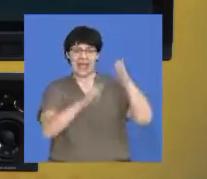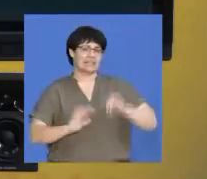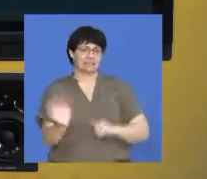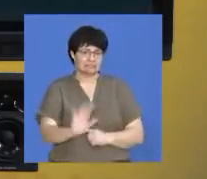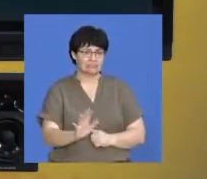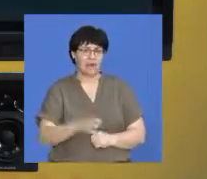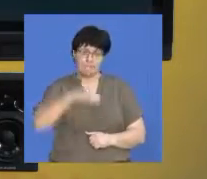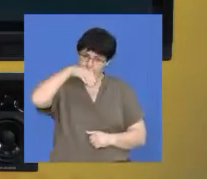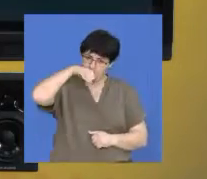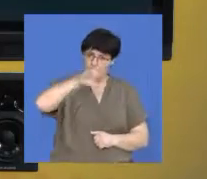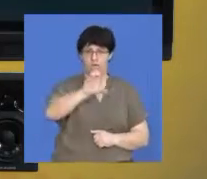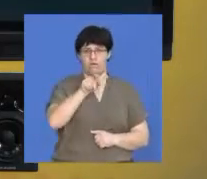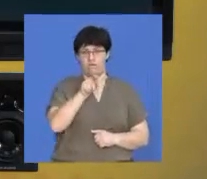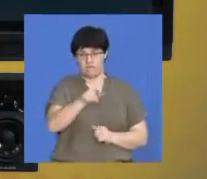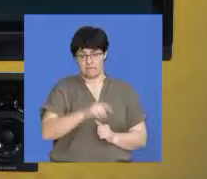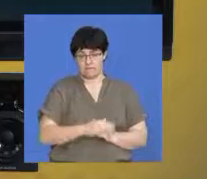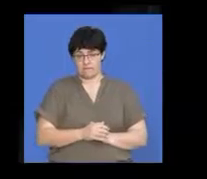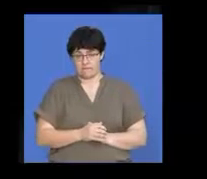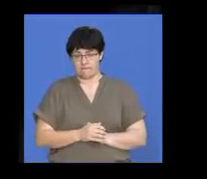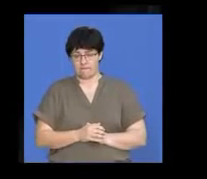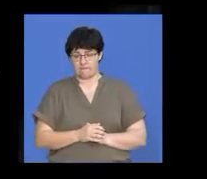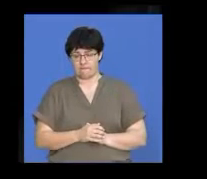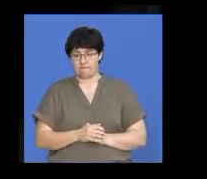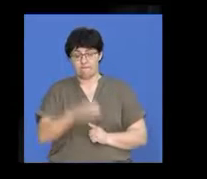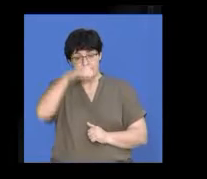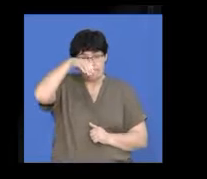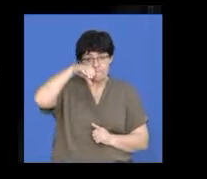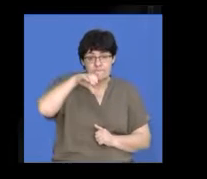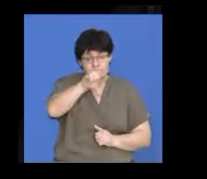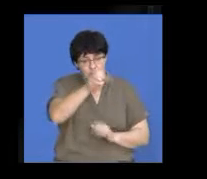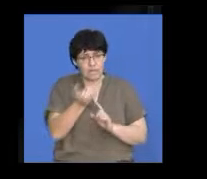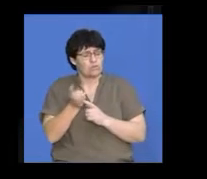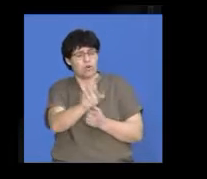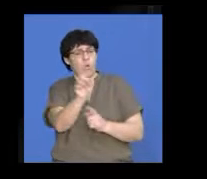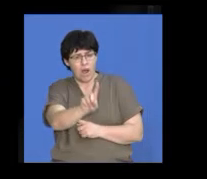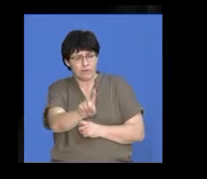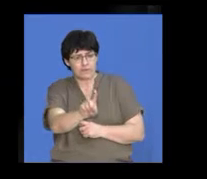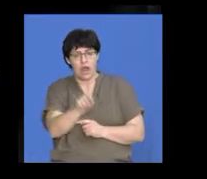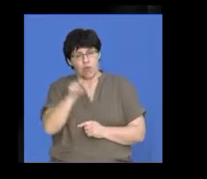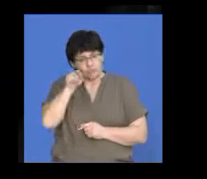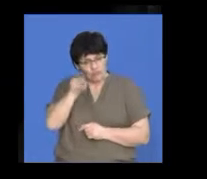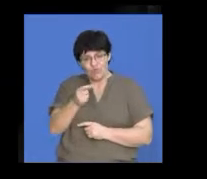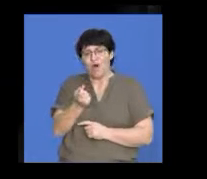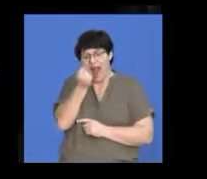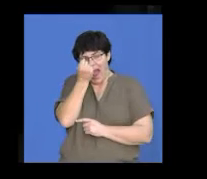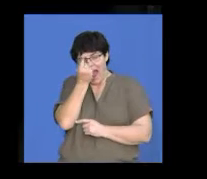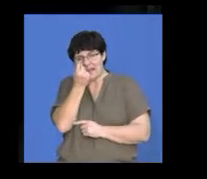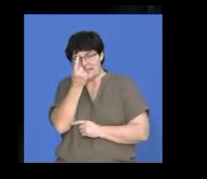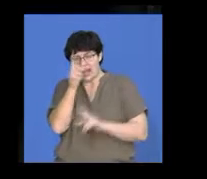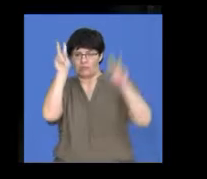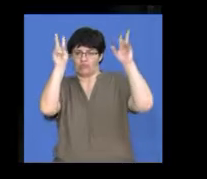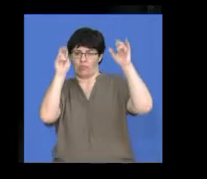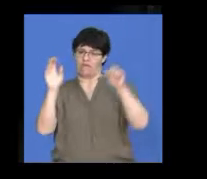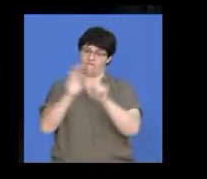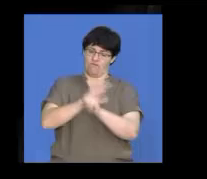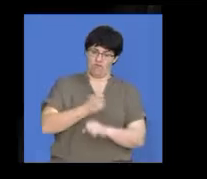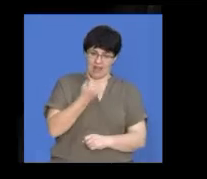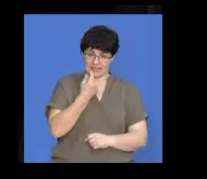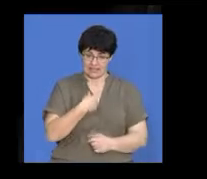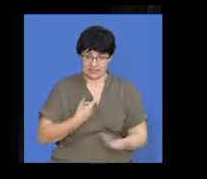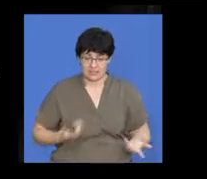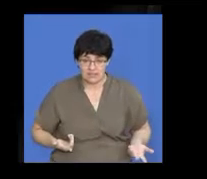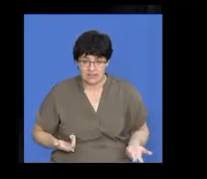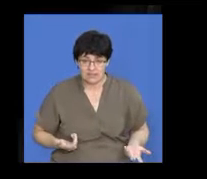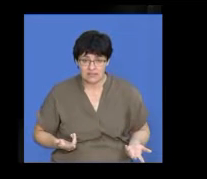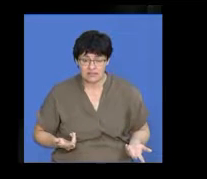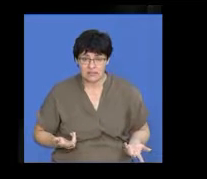a paragraph. Okay, and that paragraph should show an understanding of the topic. It should show